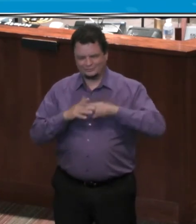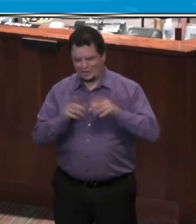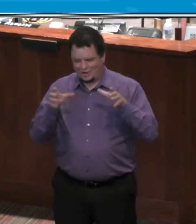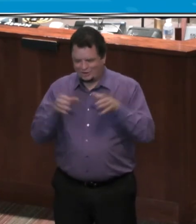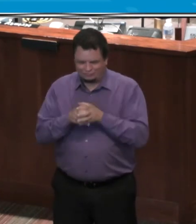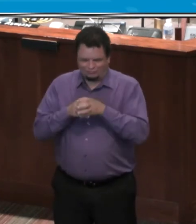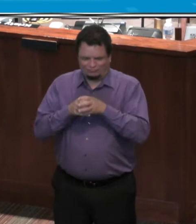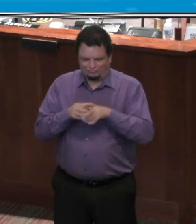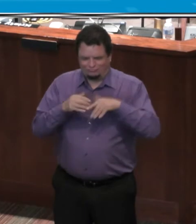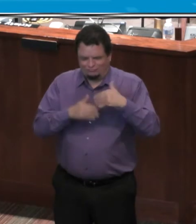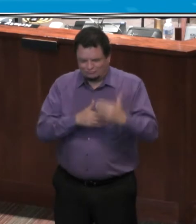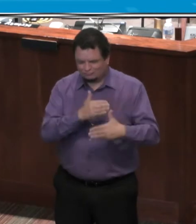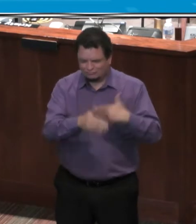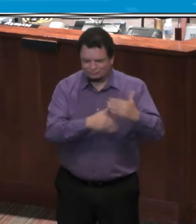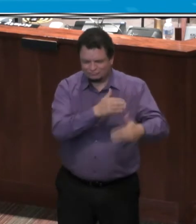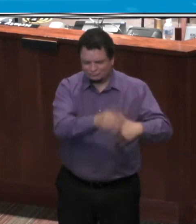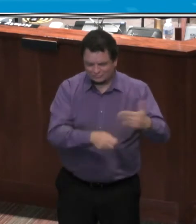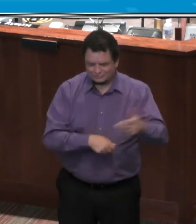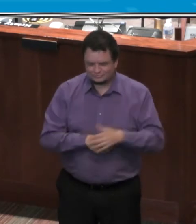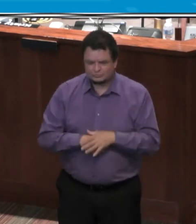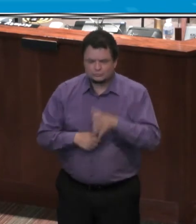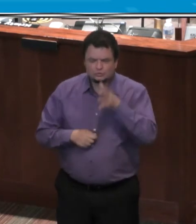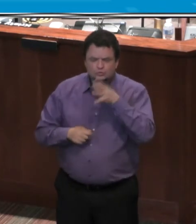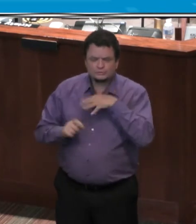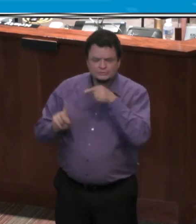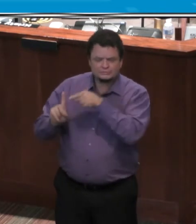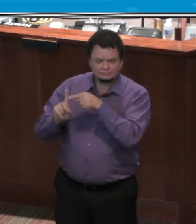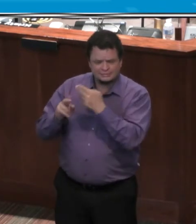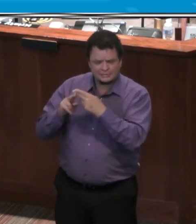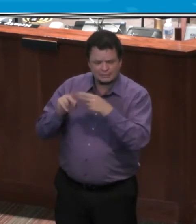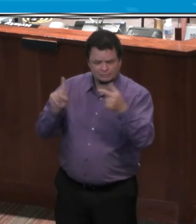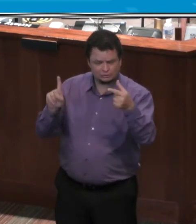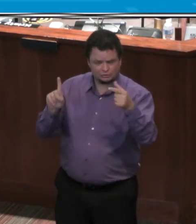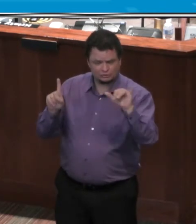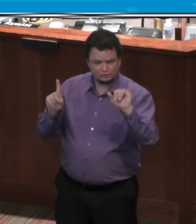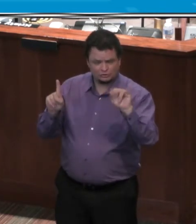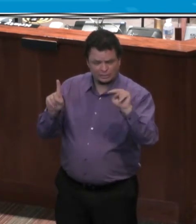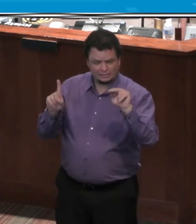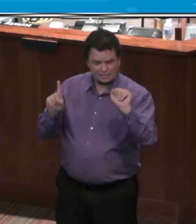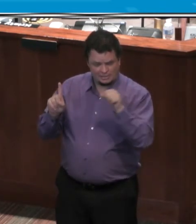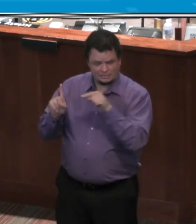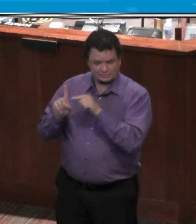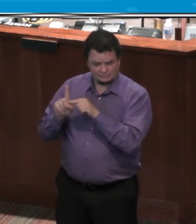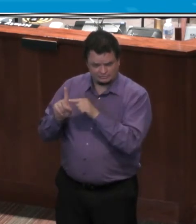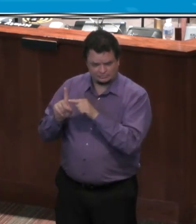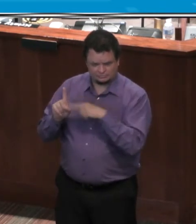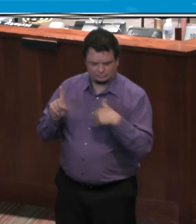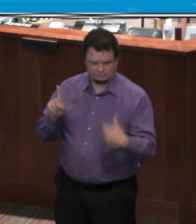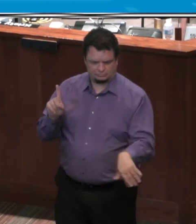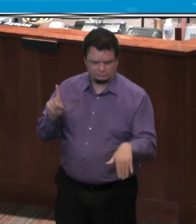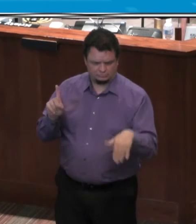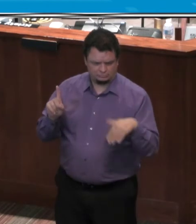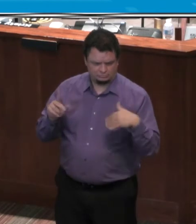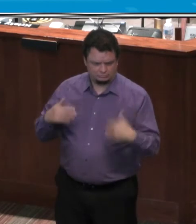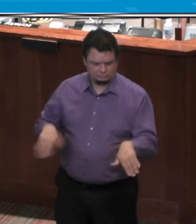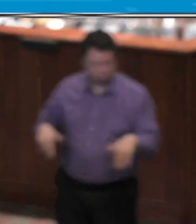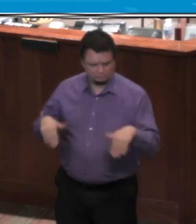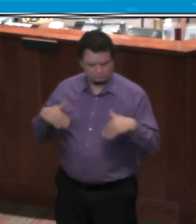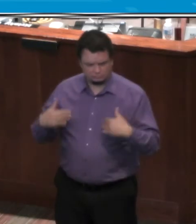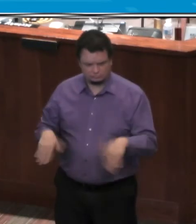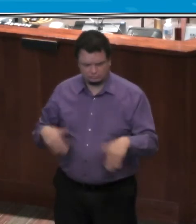brought so much to the table. And what happened is there were 7 resident leaders and 6 partners,